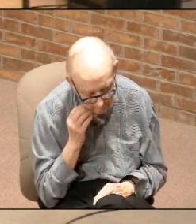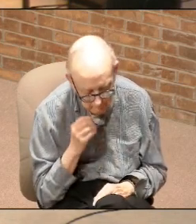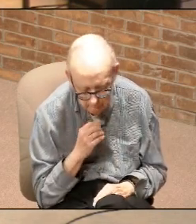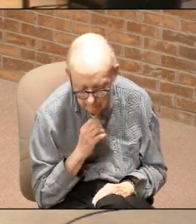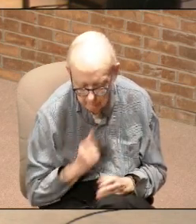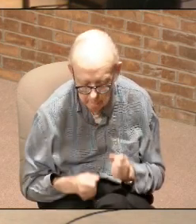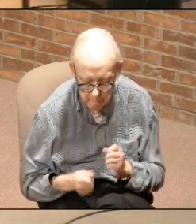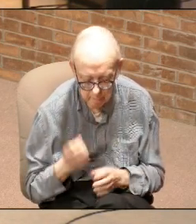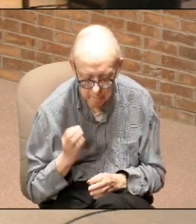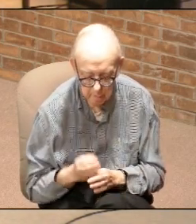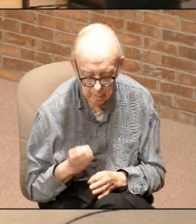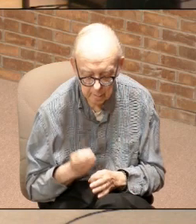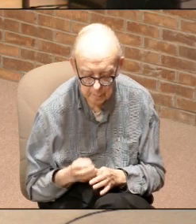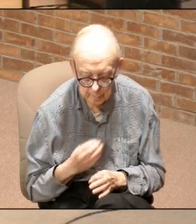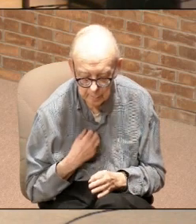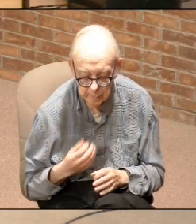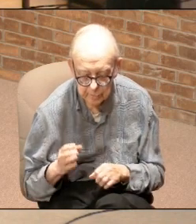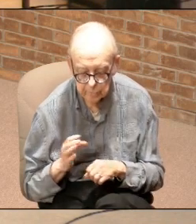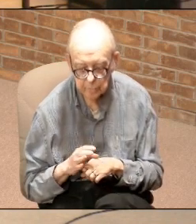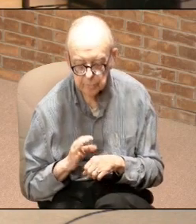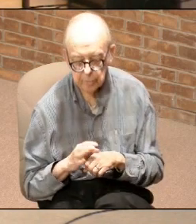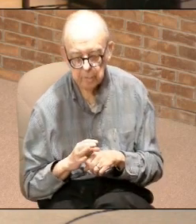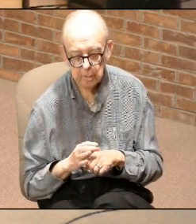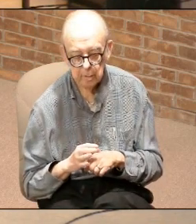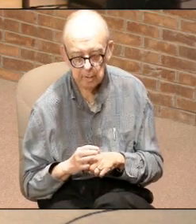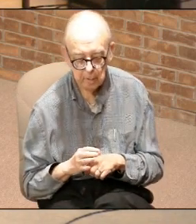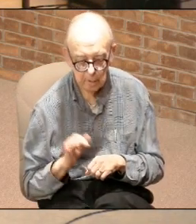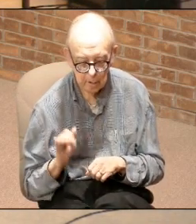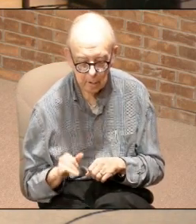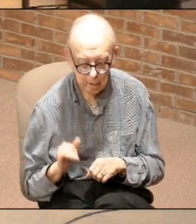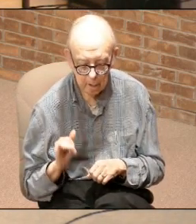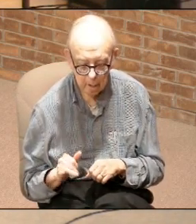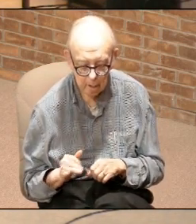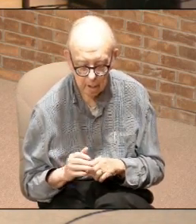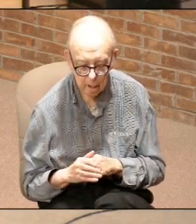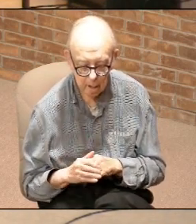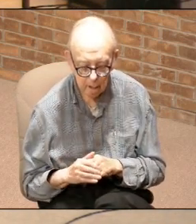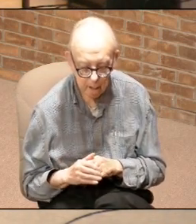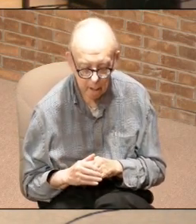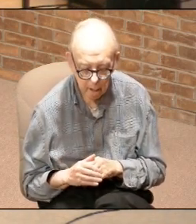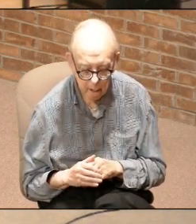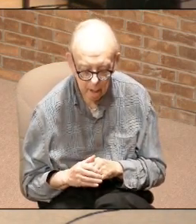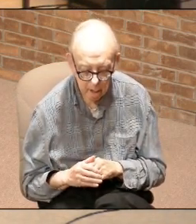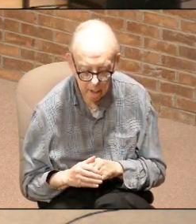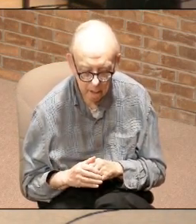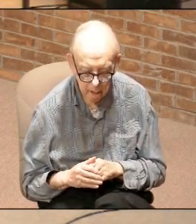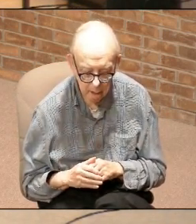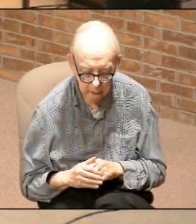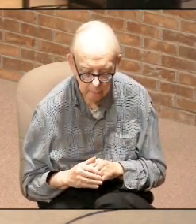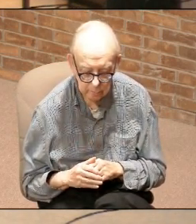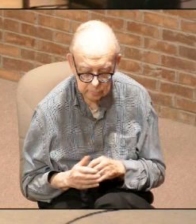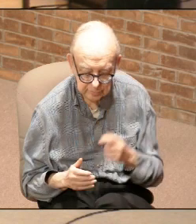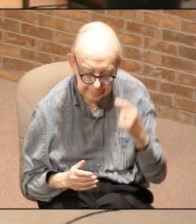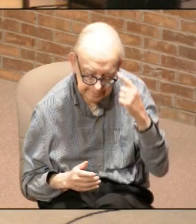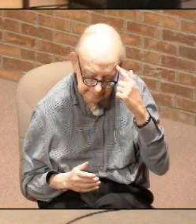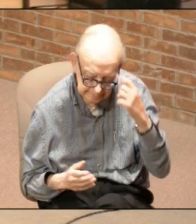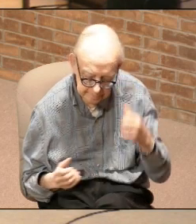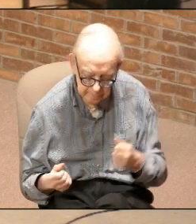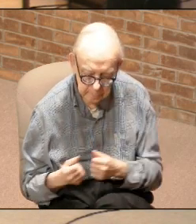faithful member of this church yes she was she was mentally challenged